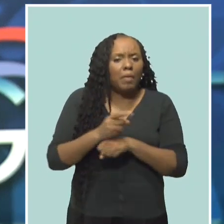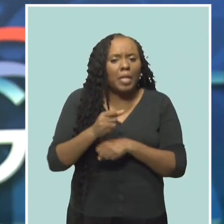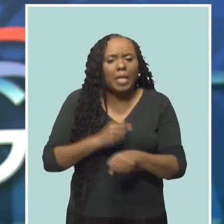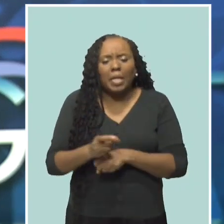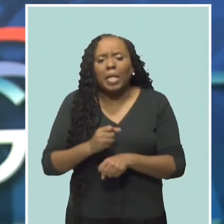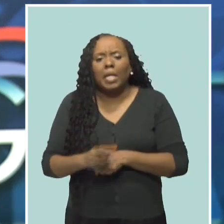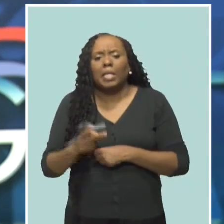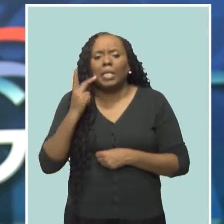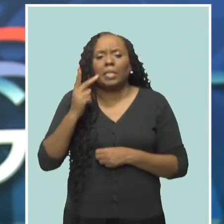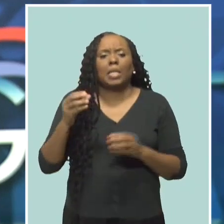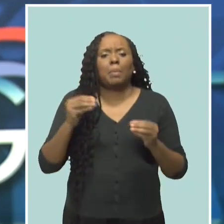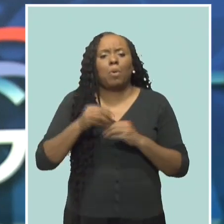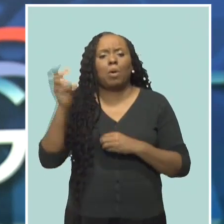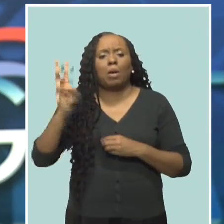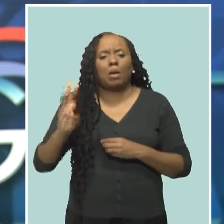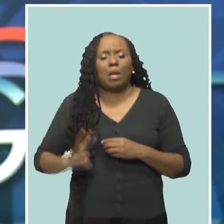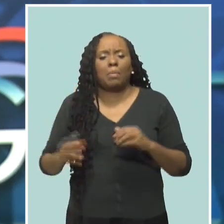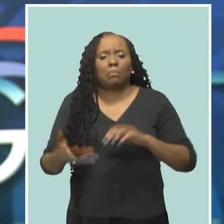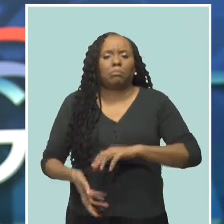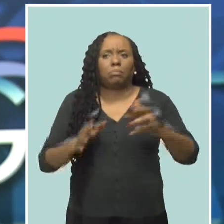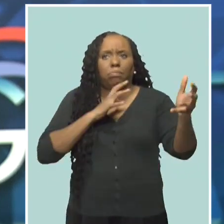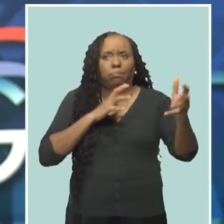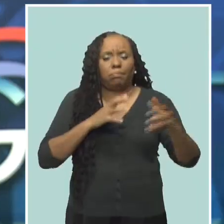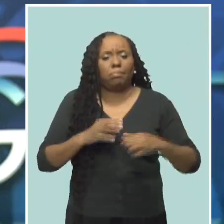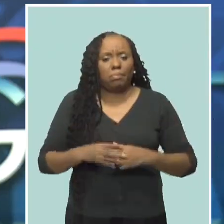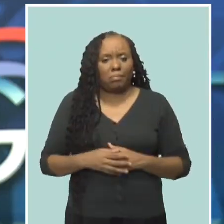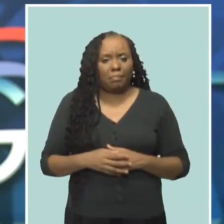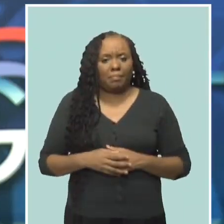states witness more climate-related destruction.